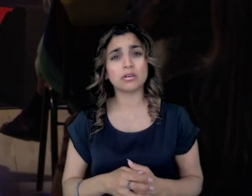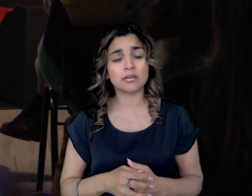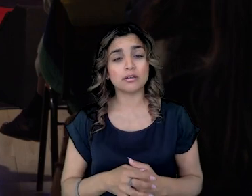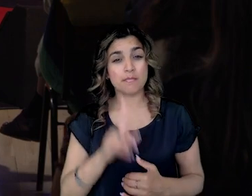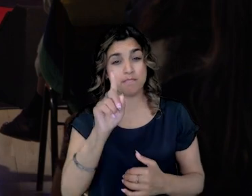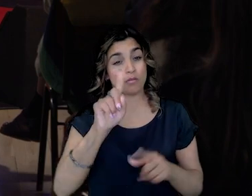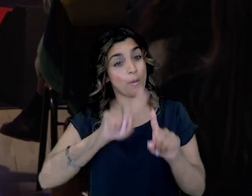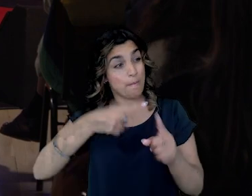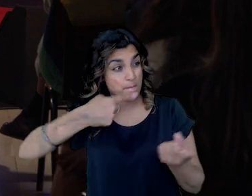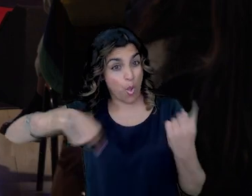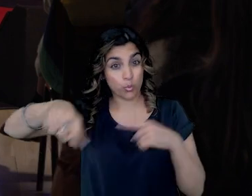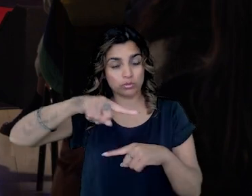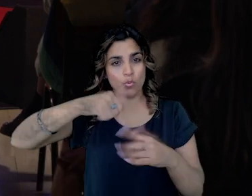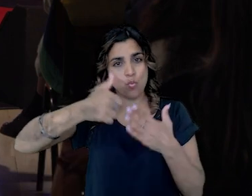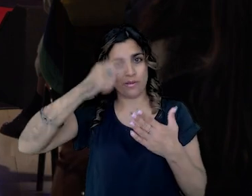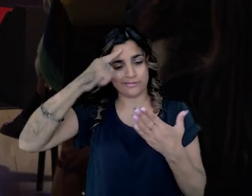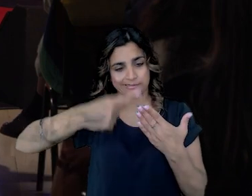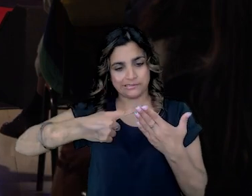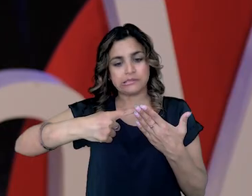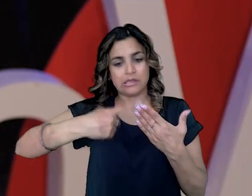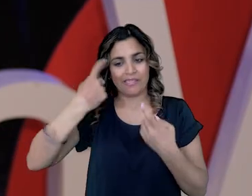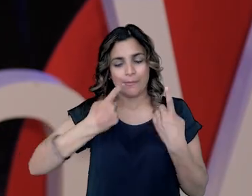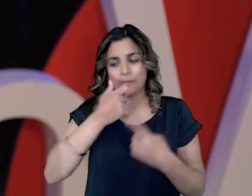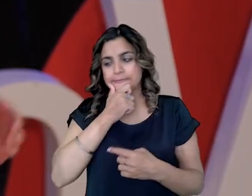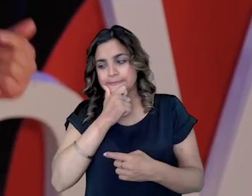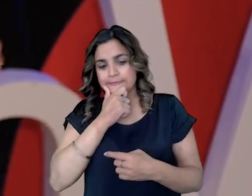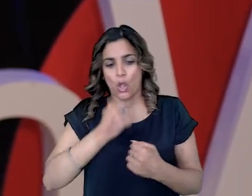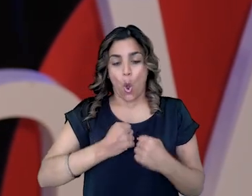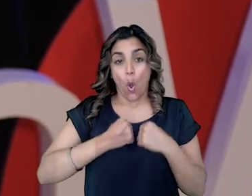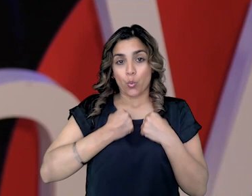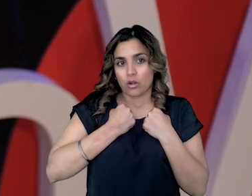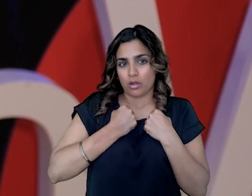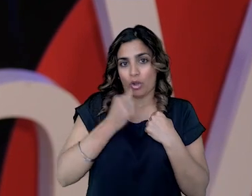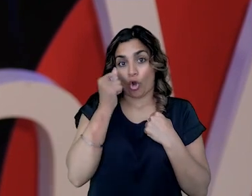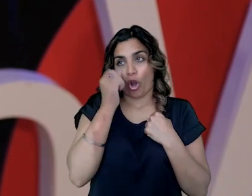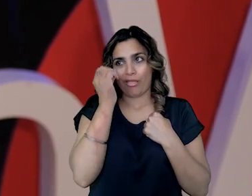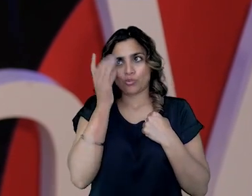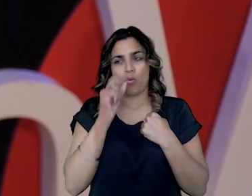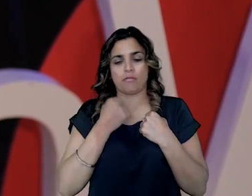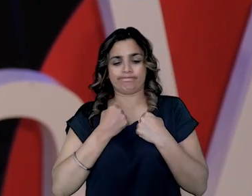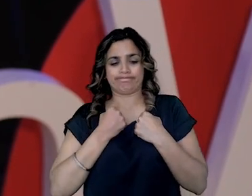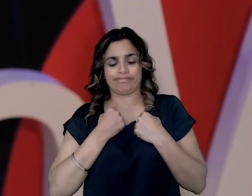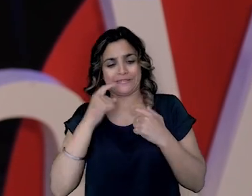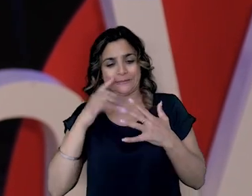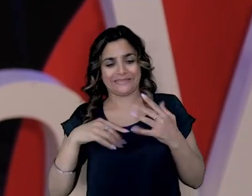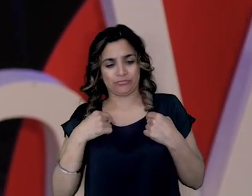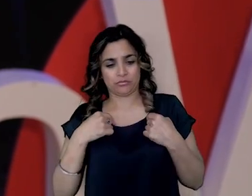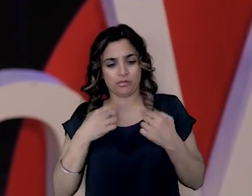yet many of us base decisions that affect society based on our own knowledge and biases